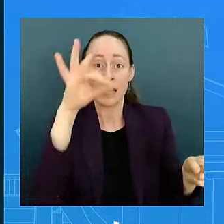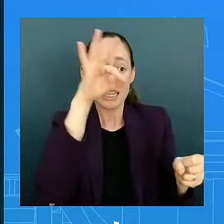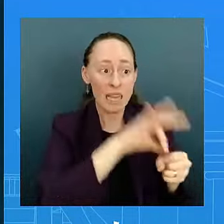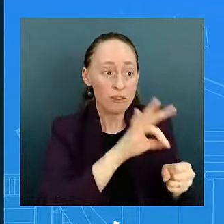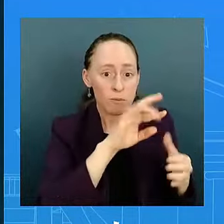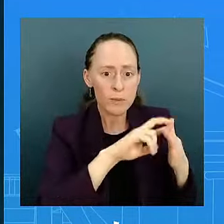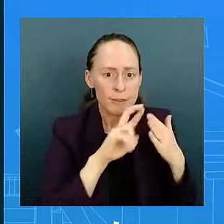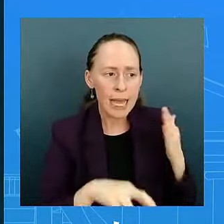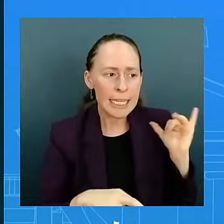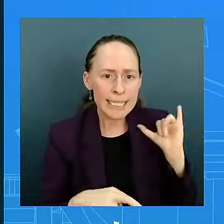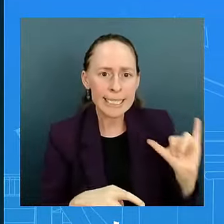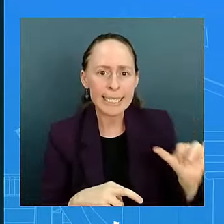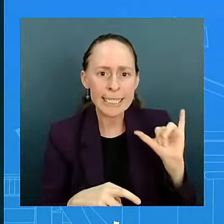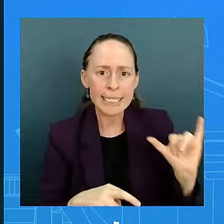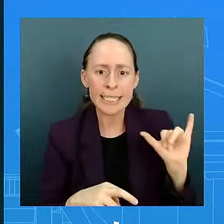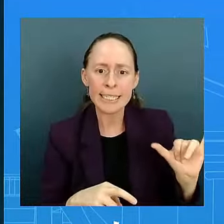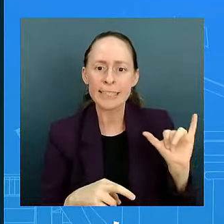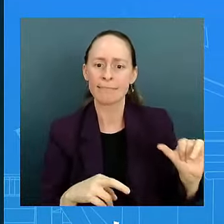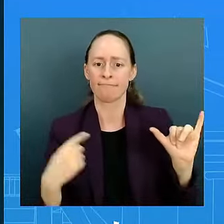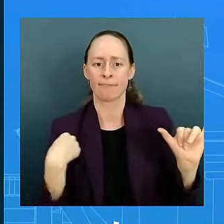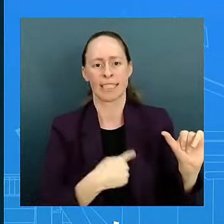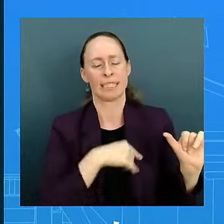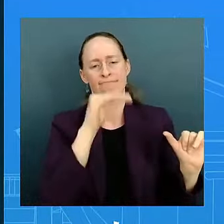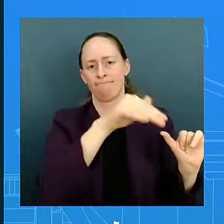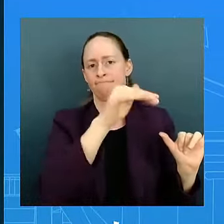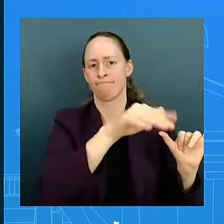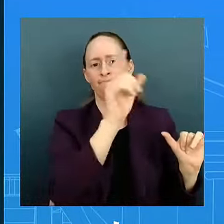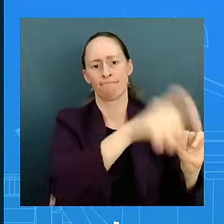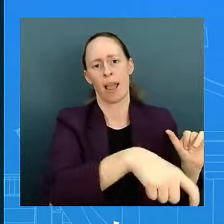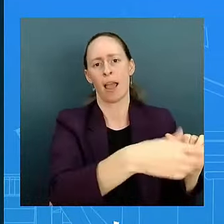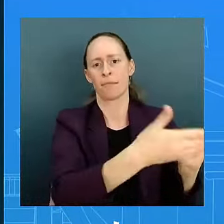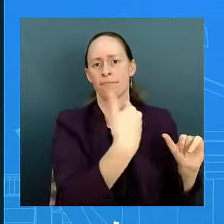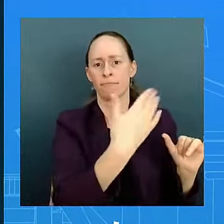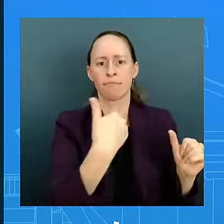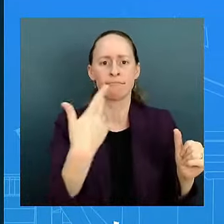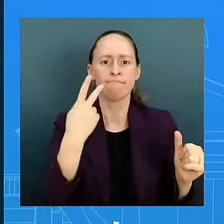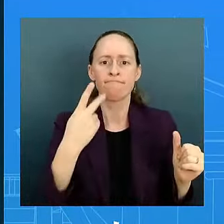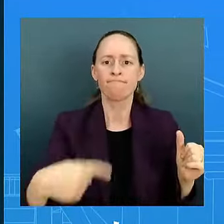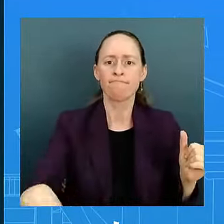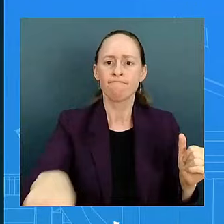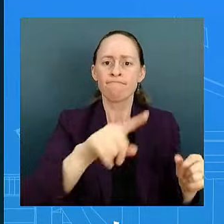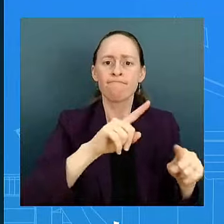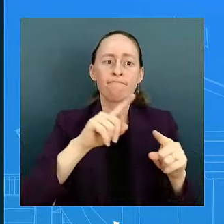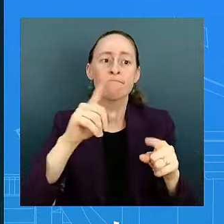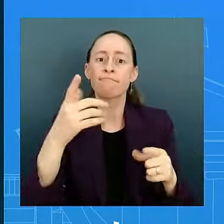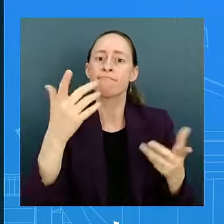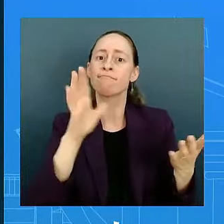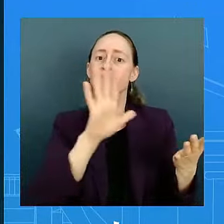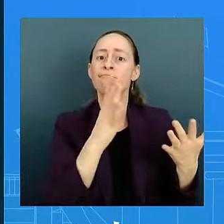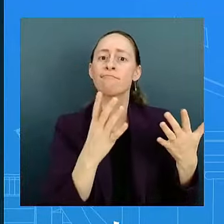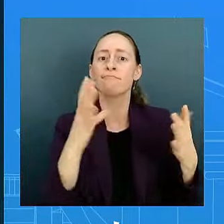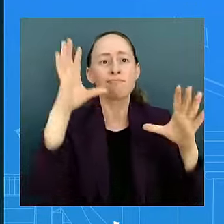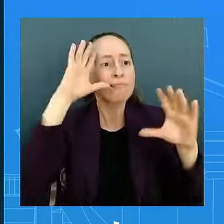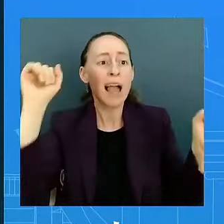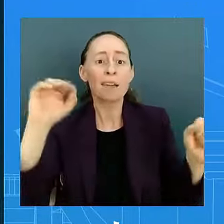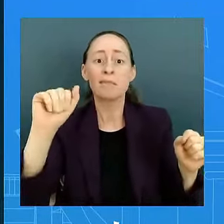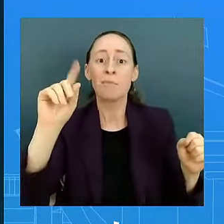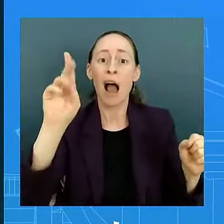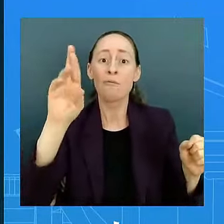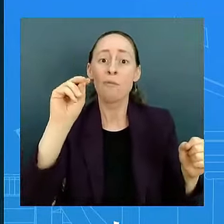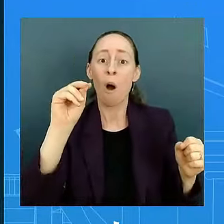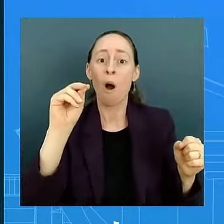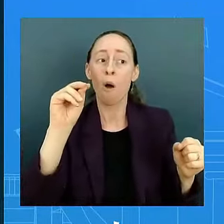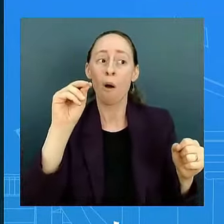Nicolas Maduro won. Without evidence, this is a critical moment for democracy in our shared hemisphere. The opposition and civil